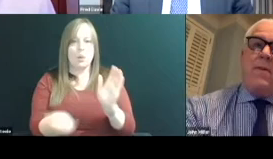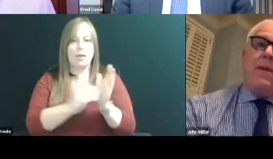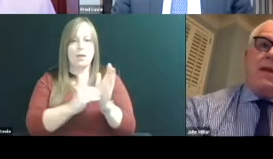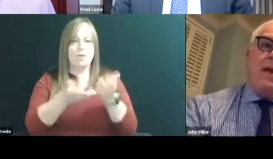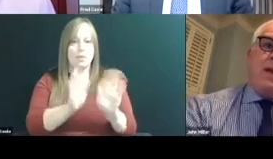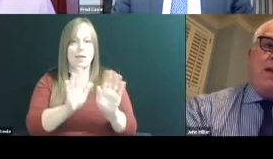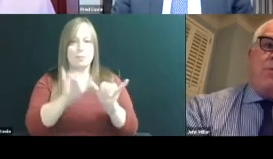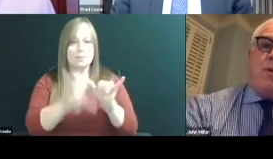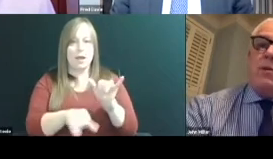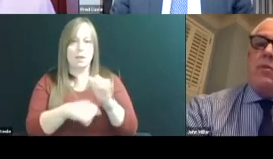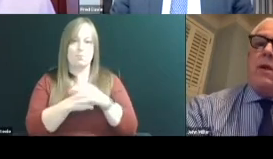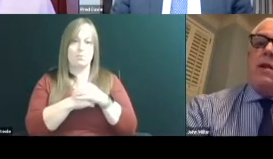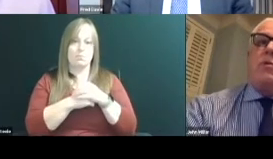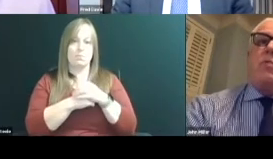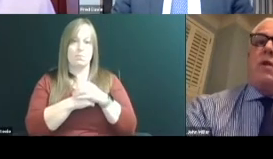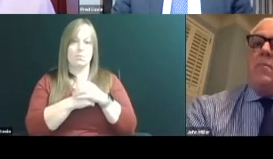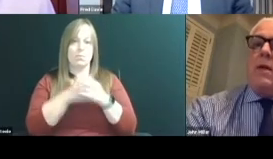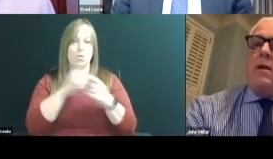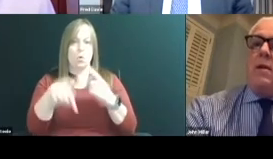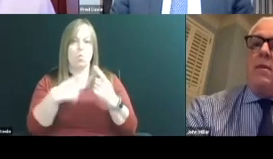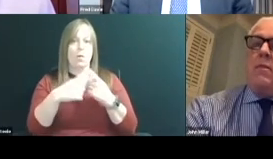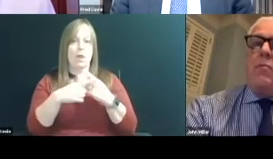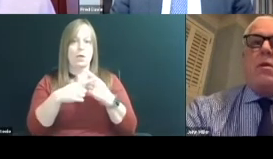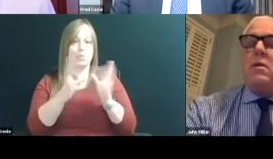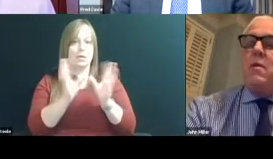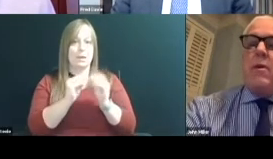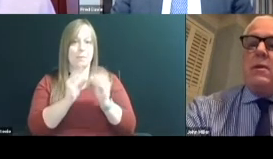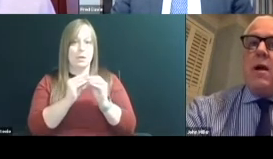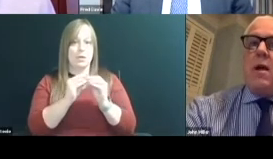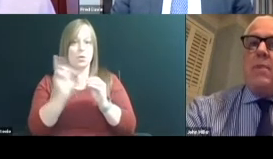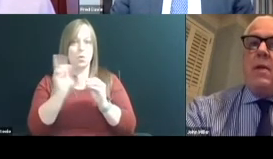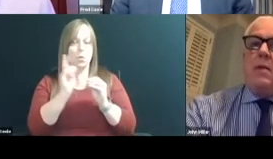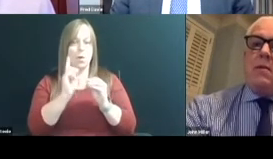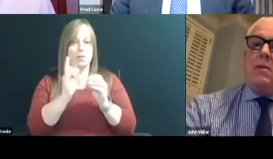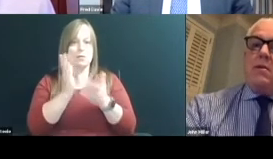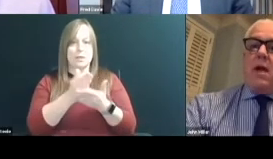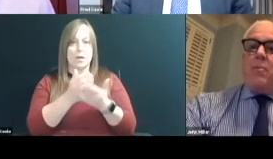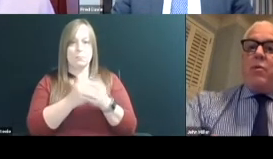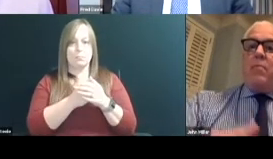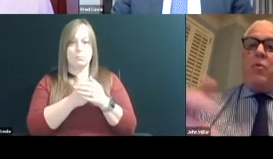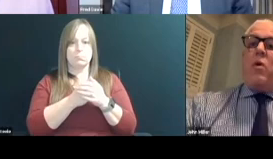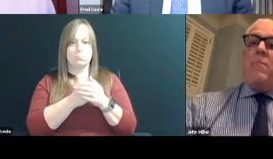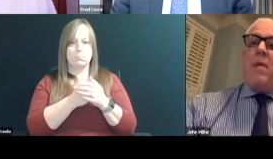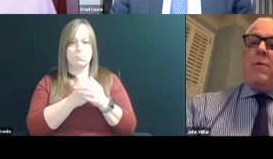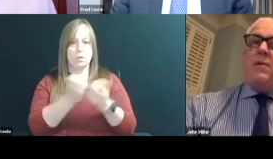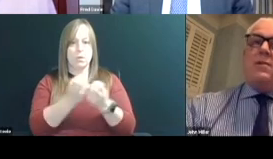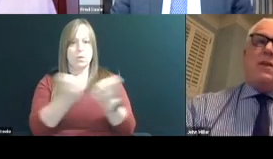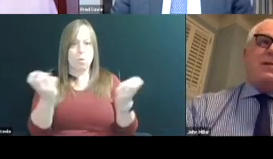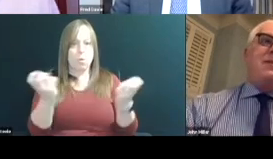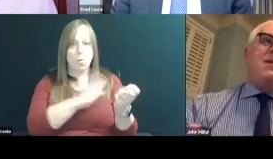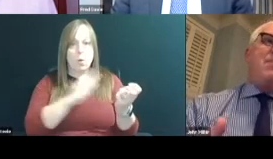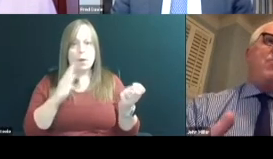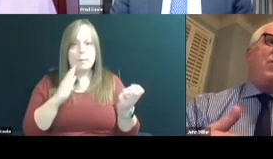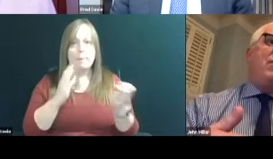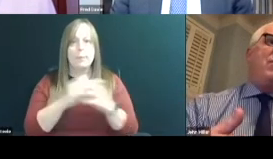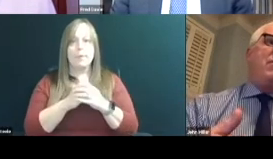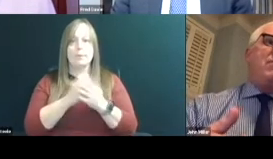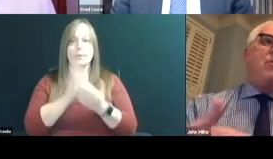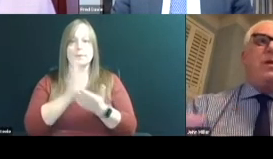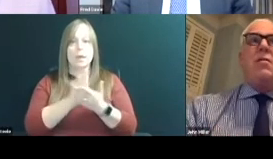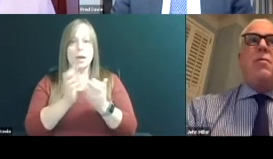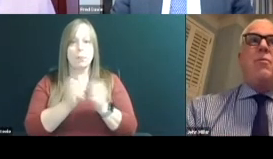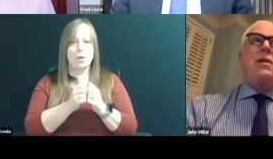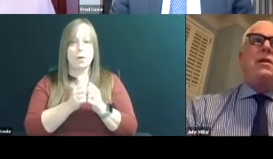stay. And once you get into a committee, where does the buck stop? Does it stop with the board members? Does it stop with